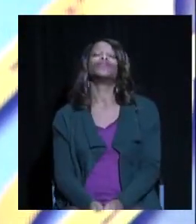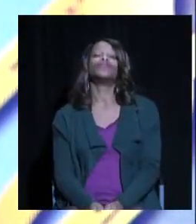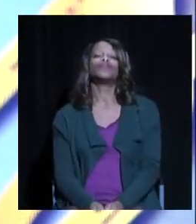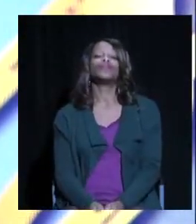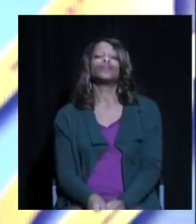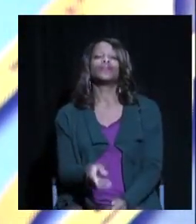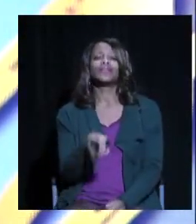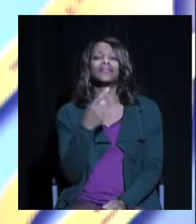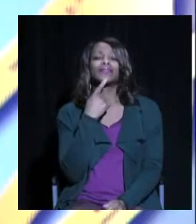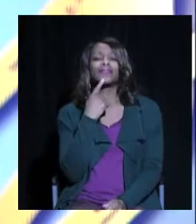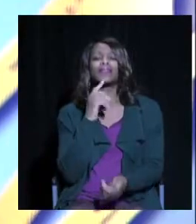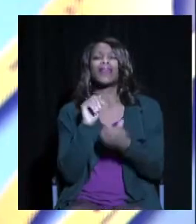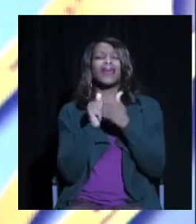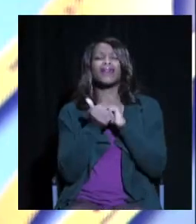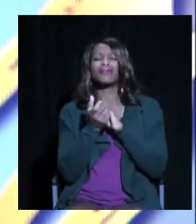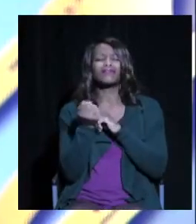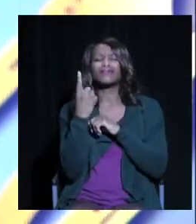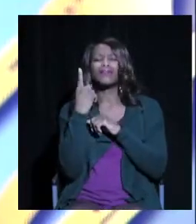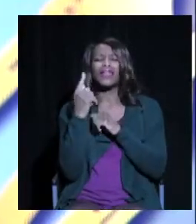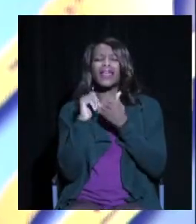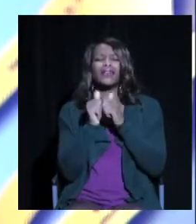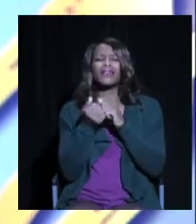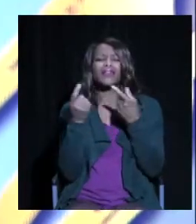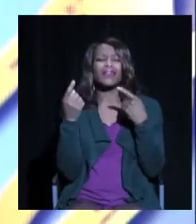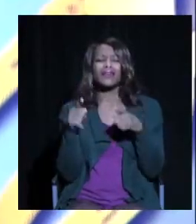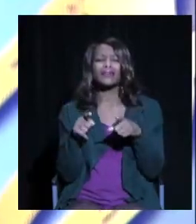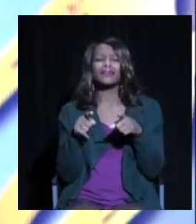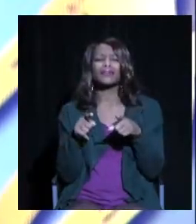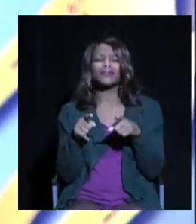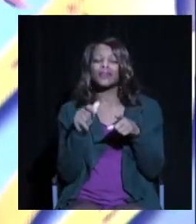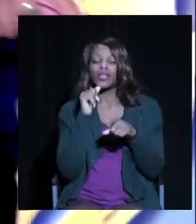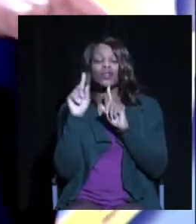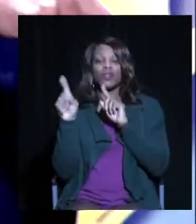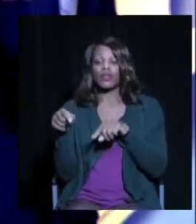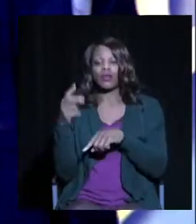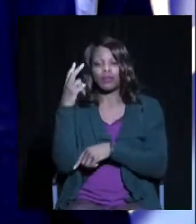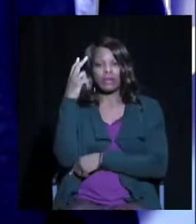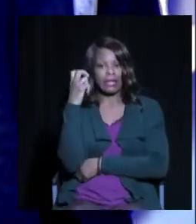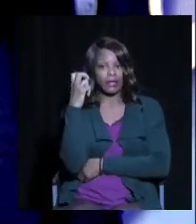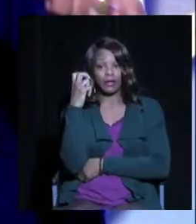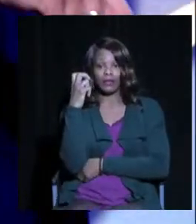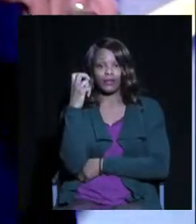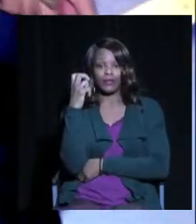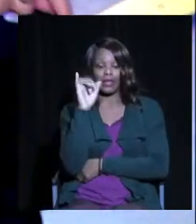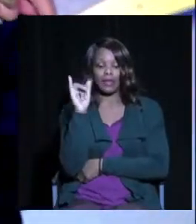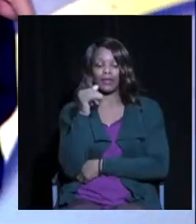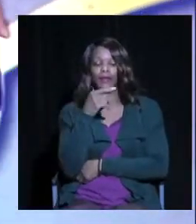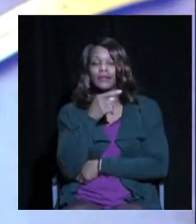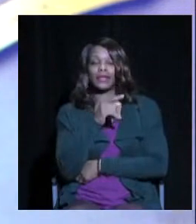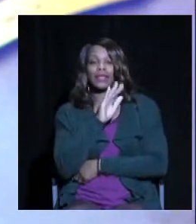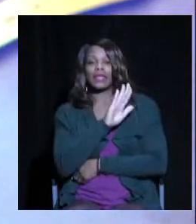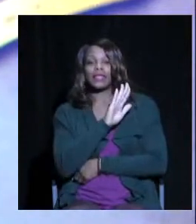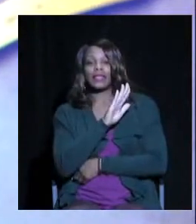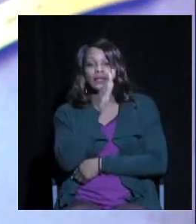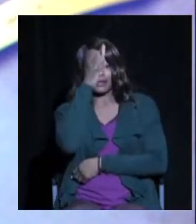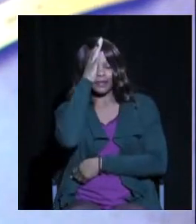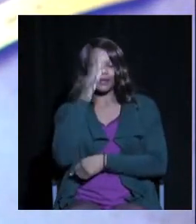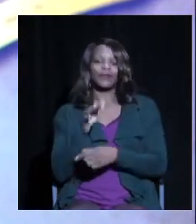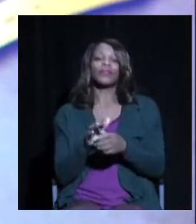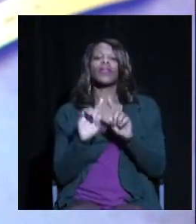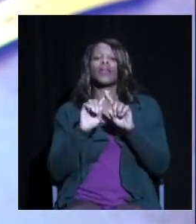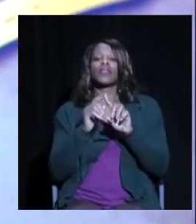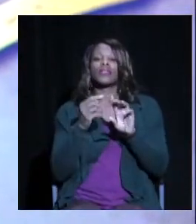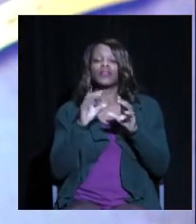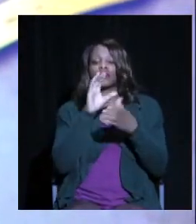She just says, how? I don't understand. How is this going to happen? She doesn't respond with doubt like Zechariah did, John the Baptist's dad, in the chapter